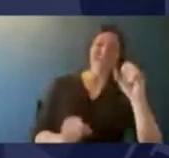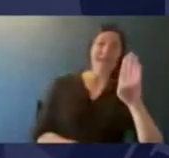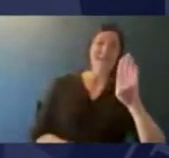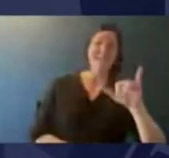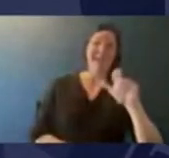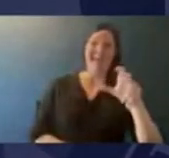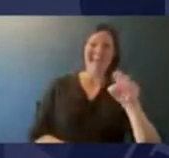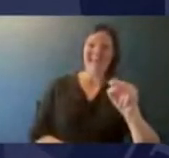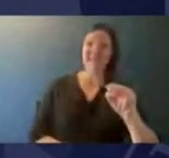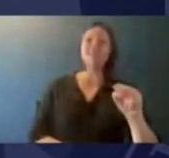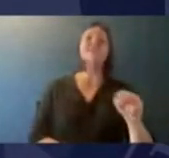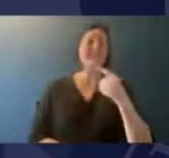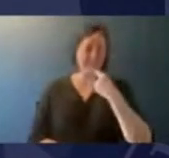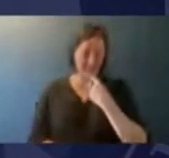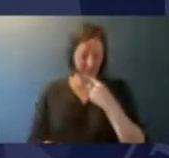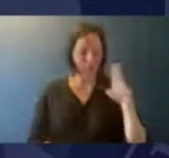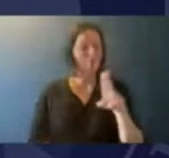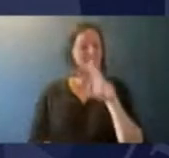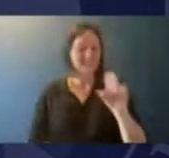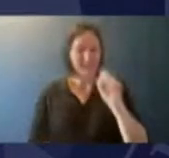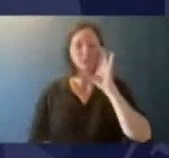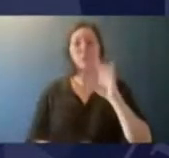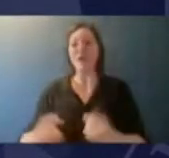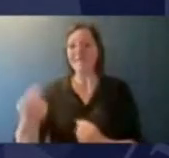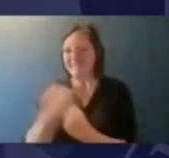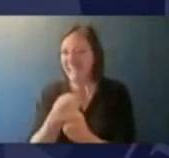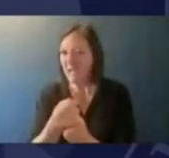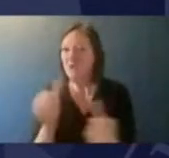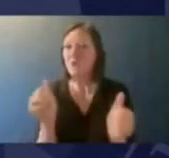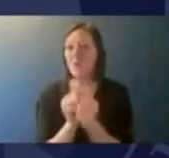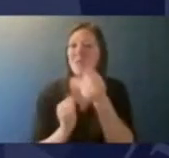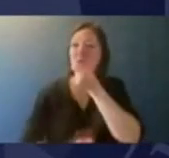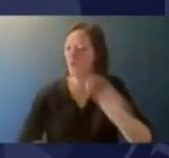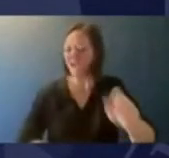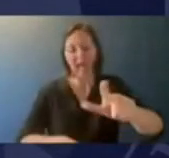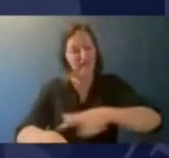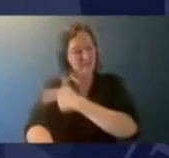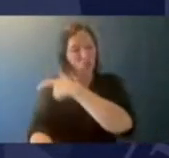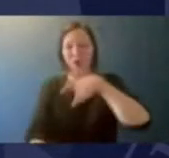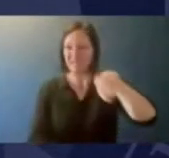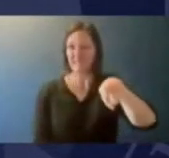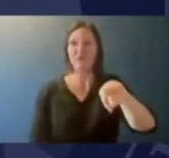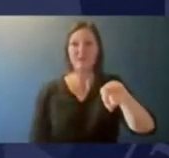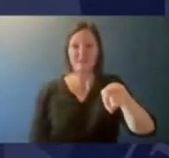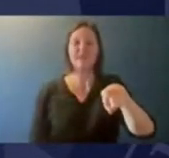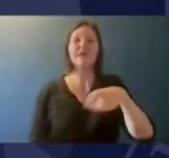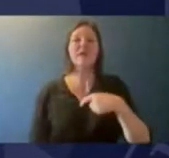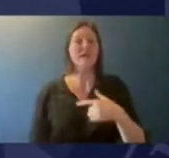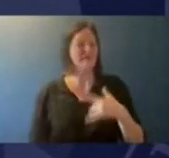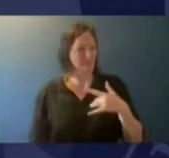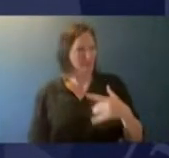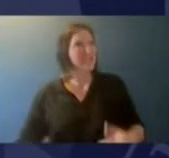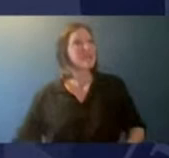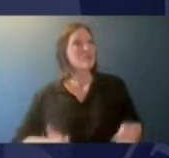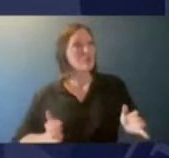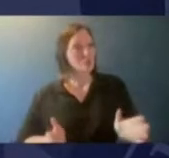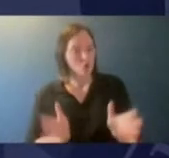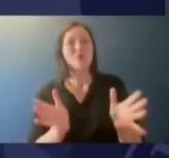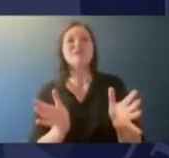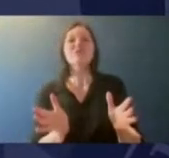the United States will stand with Ukraine for as long as it takes. I'm encouraged that the